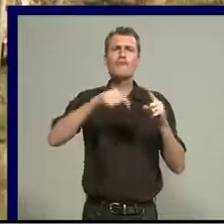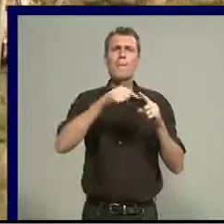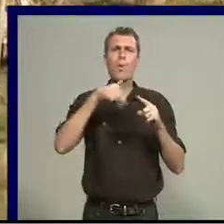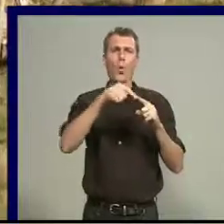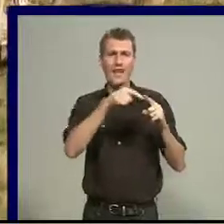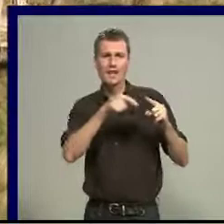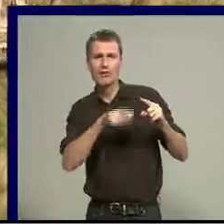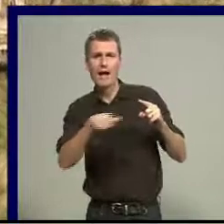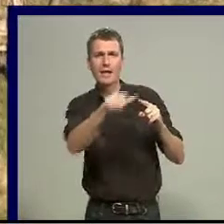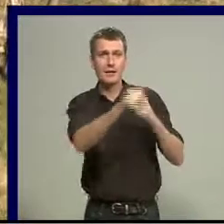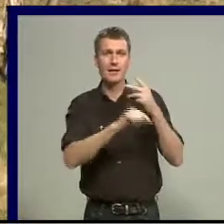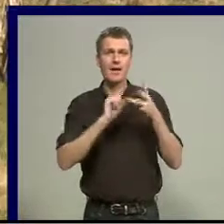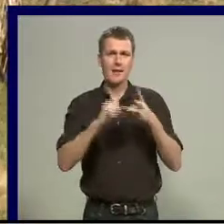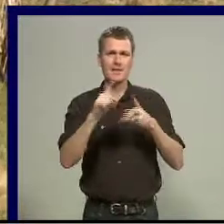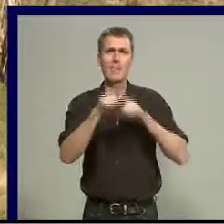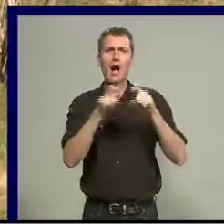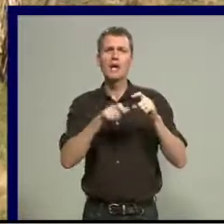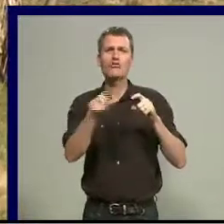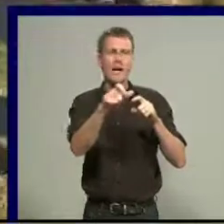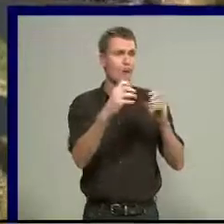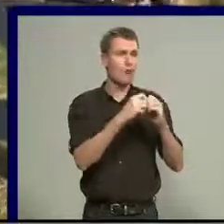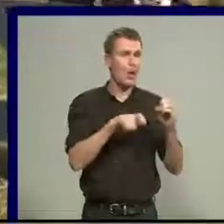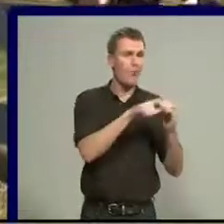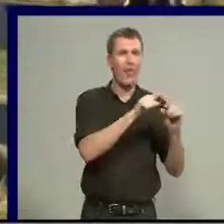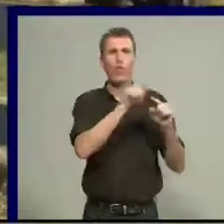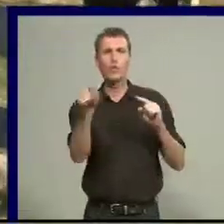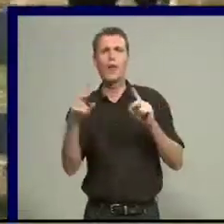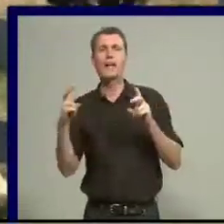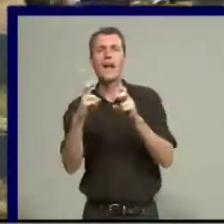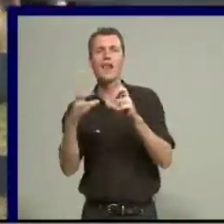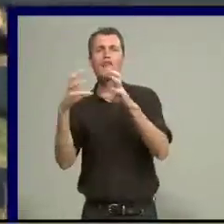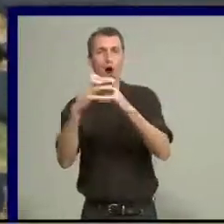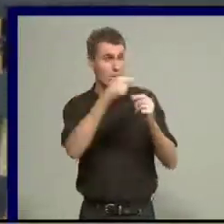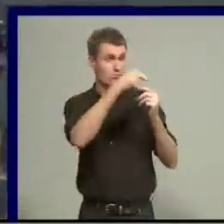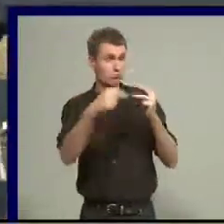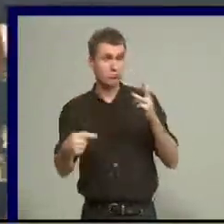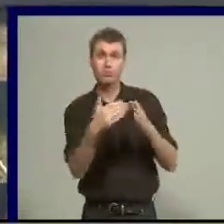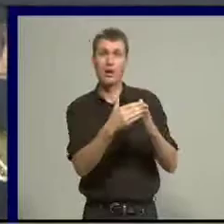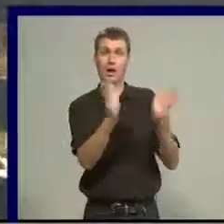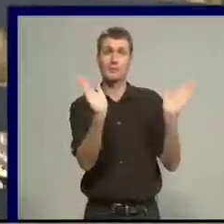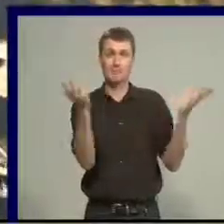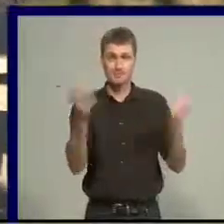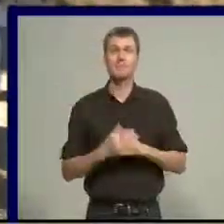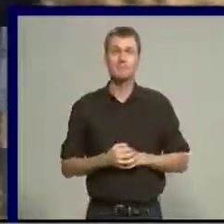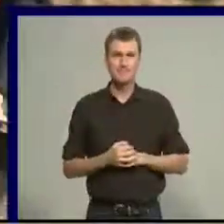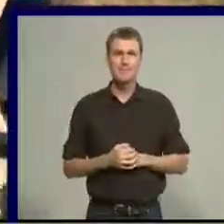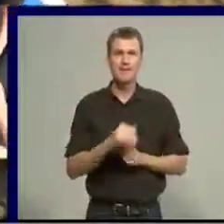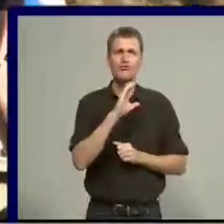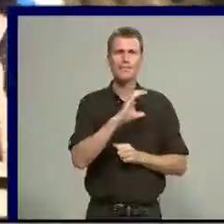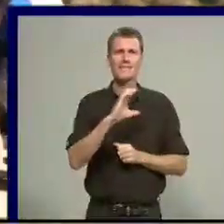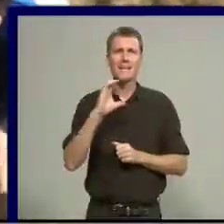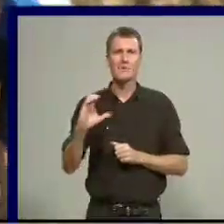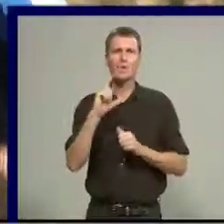track, and the bike track between Bridle Path and Castle Rock. The Christchurch City Council's Chief Executive,